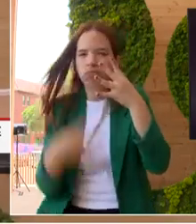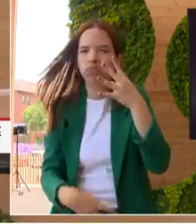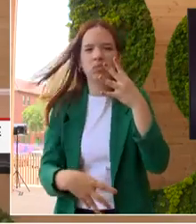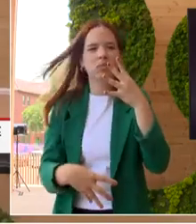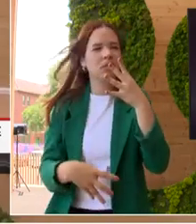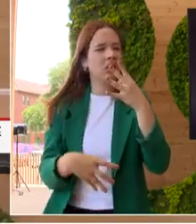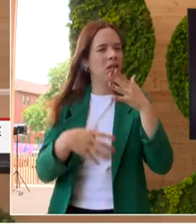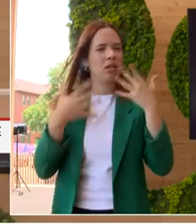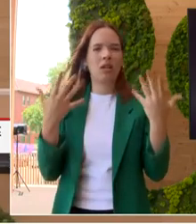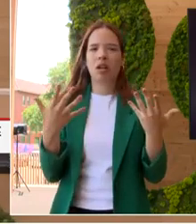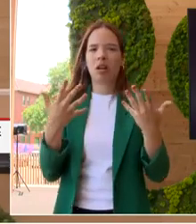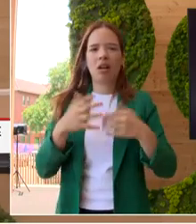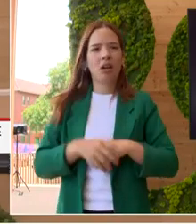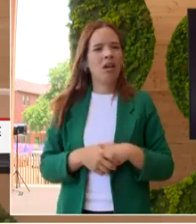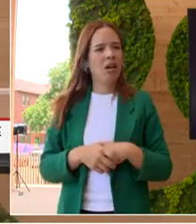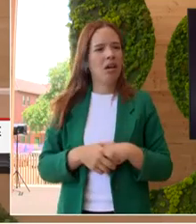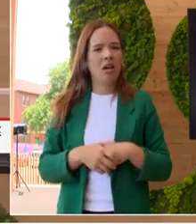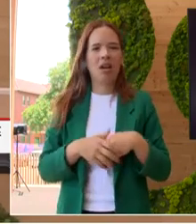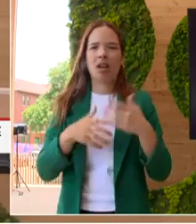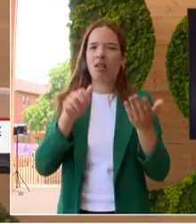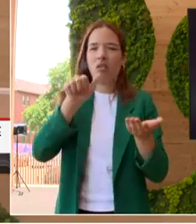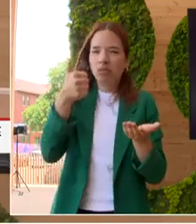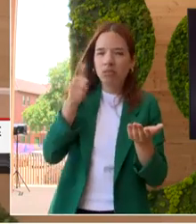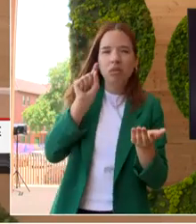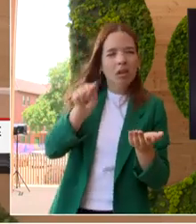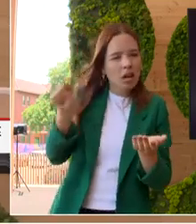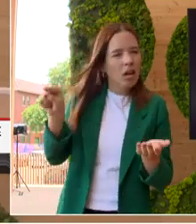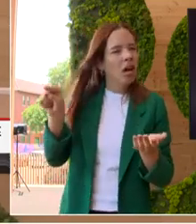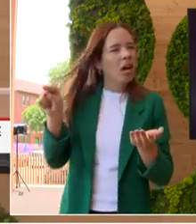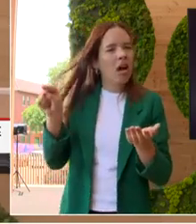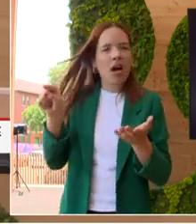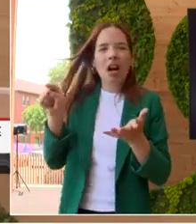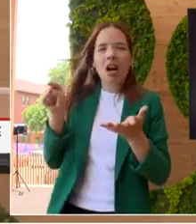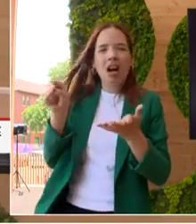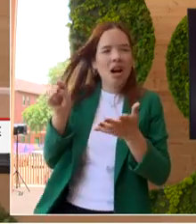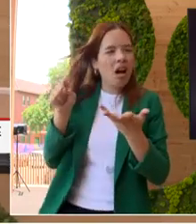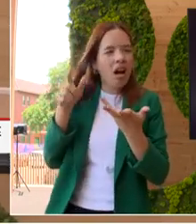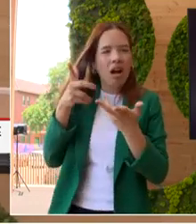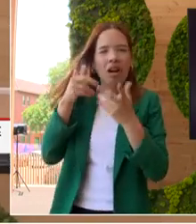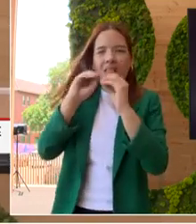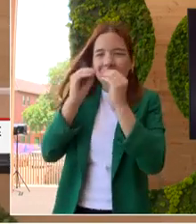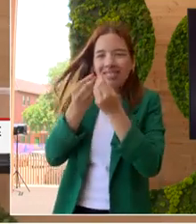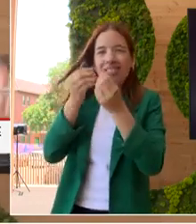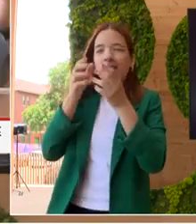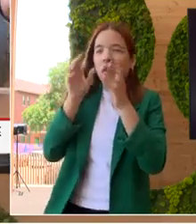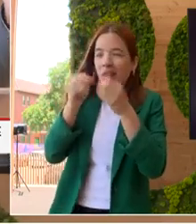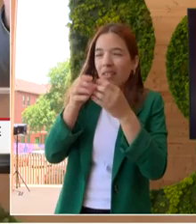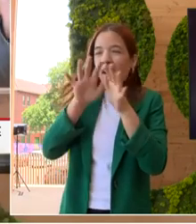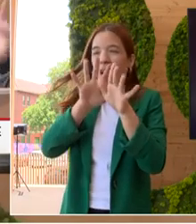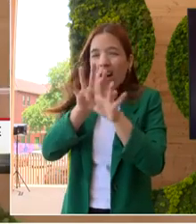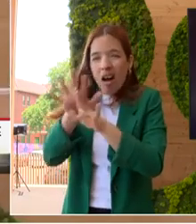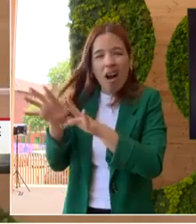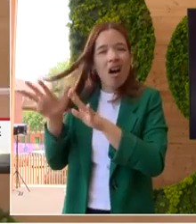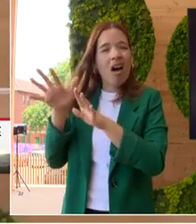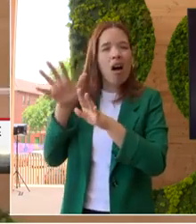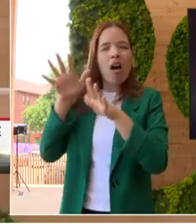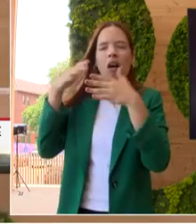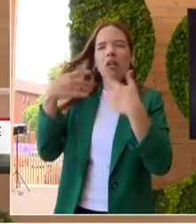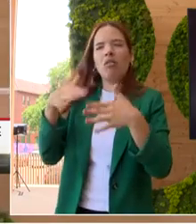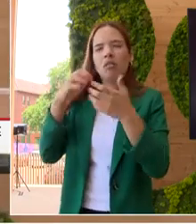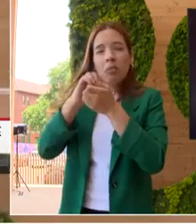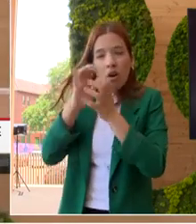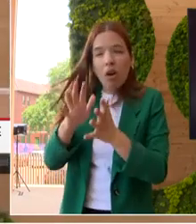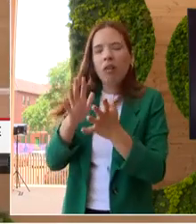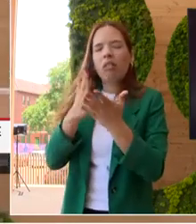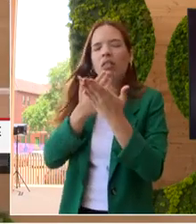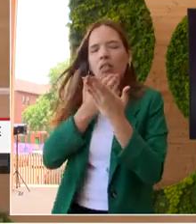Collective, Jennifer, Dana, Tanya, Shelby, Jasmine, Adina, Cass, Christine, Charles, and so many others